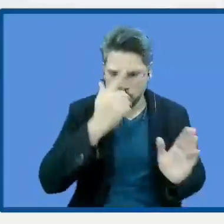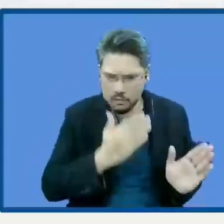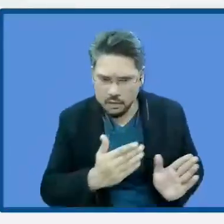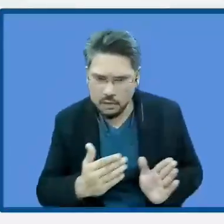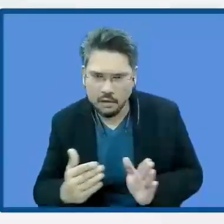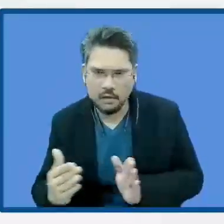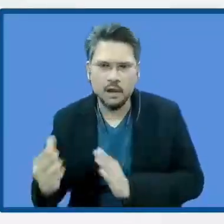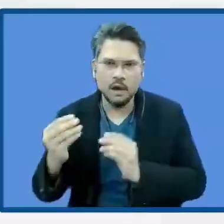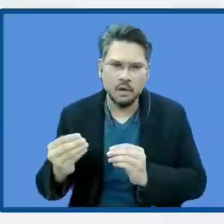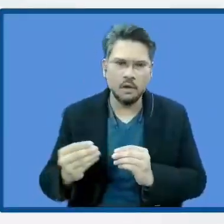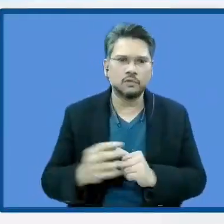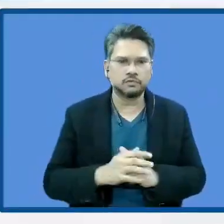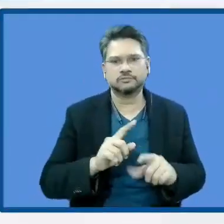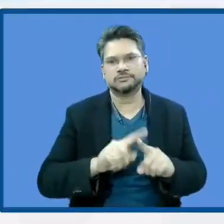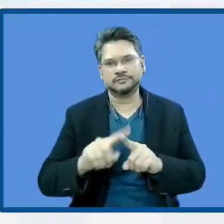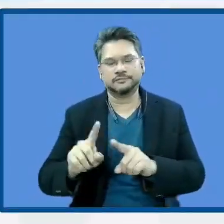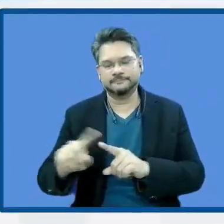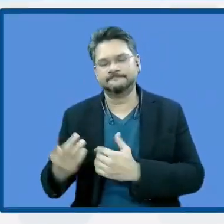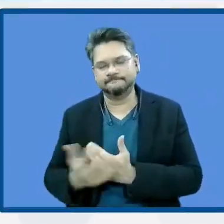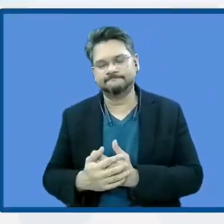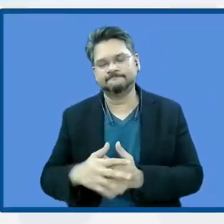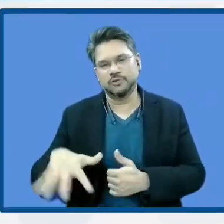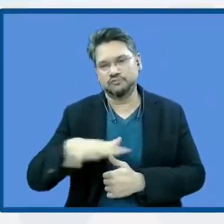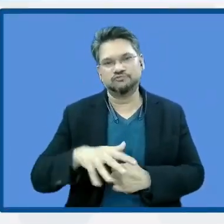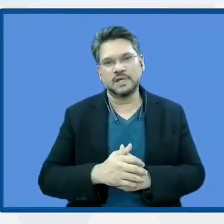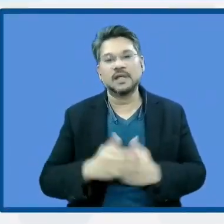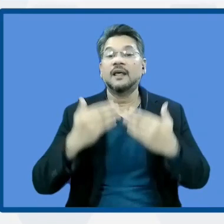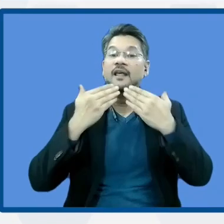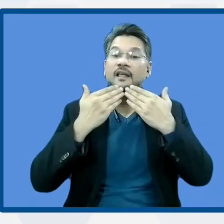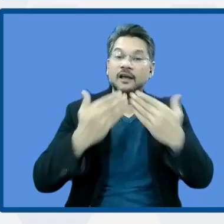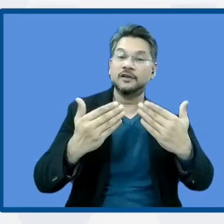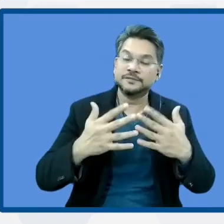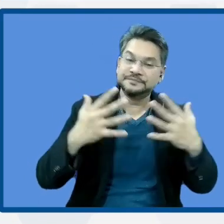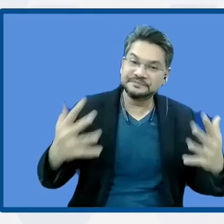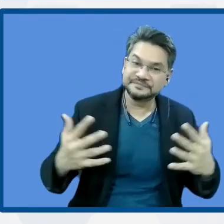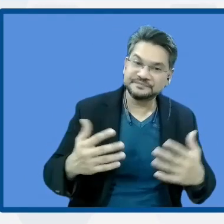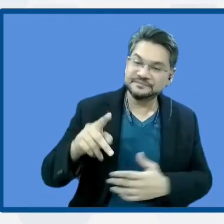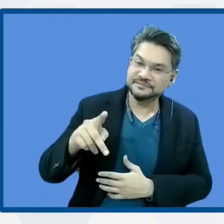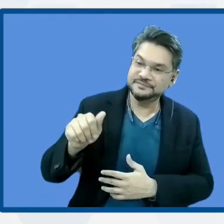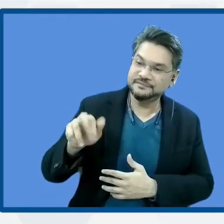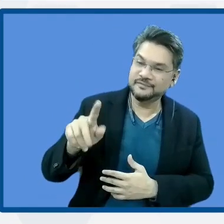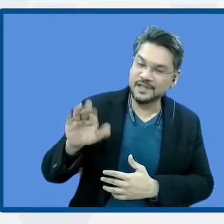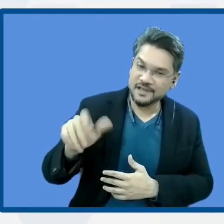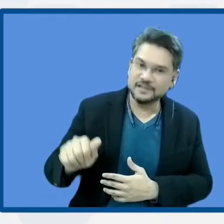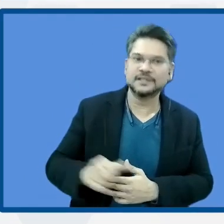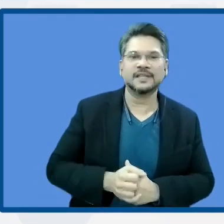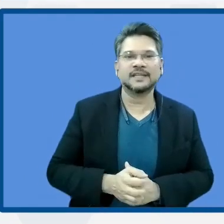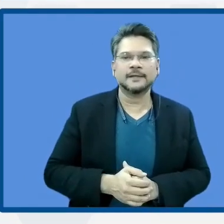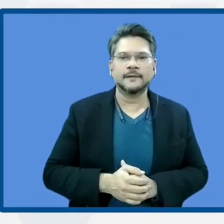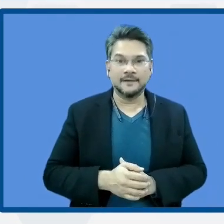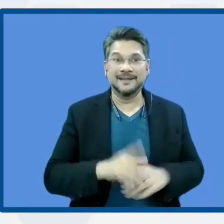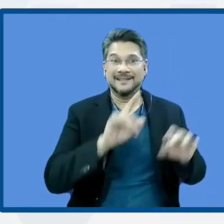for the territories. Thank you very much, Patricia. Related to this fourth question,